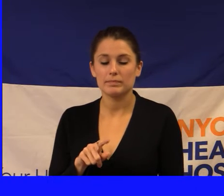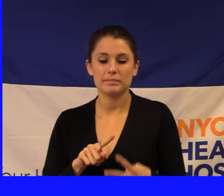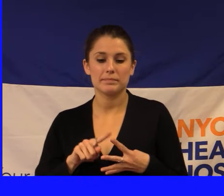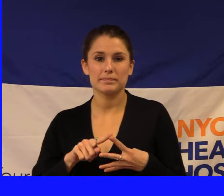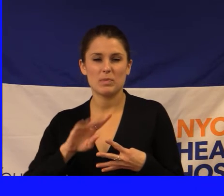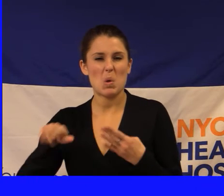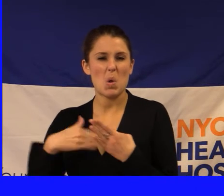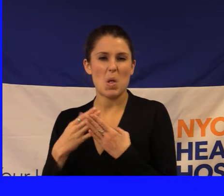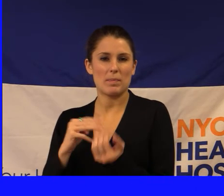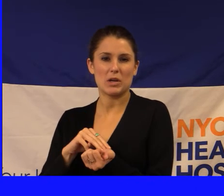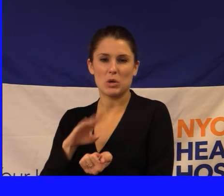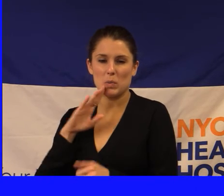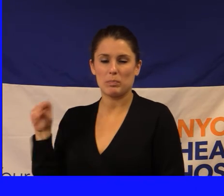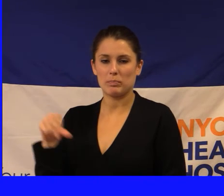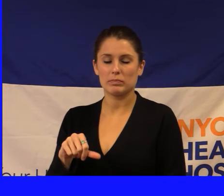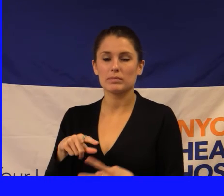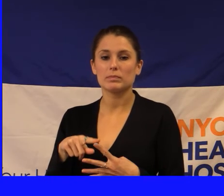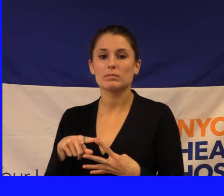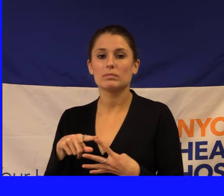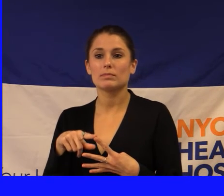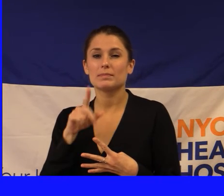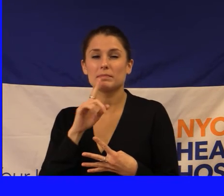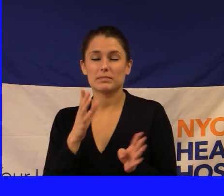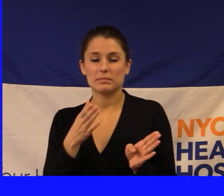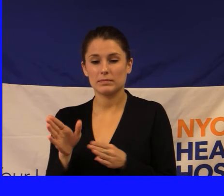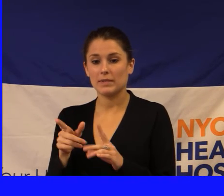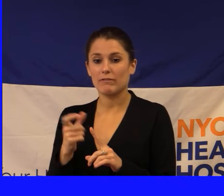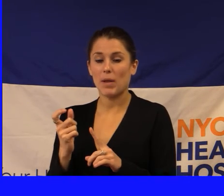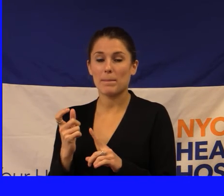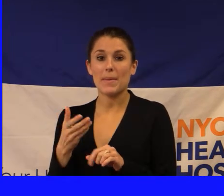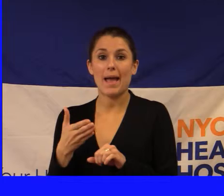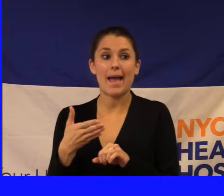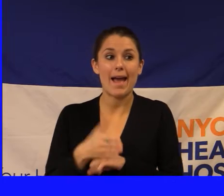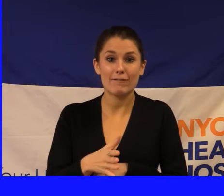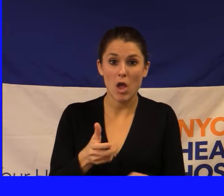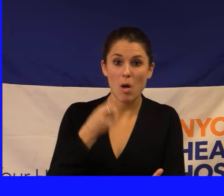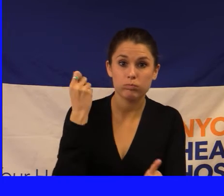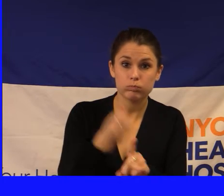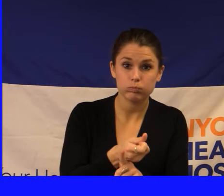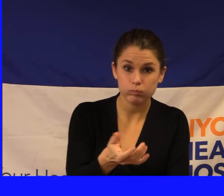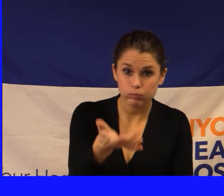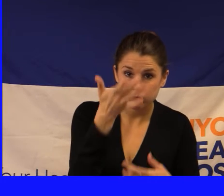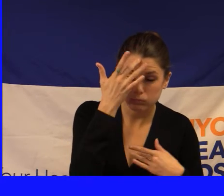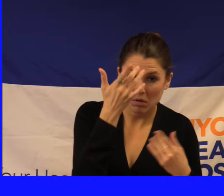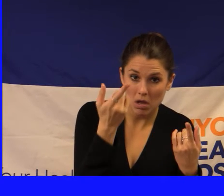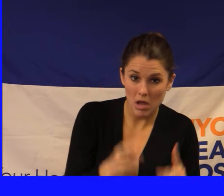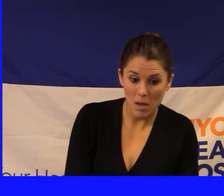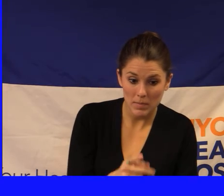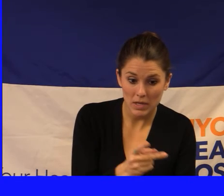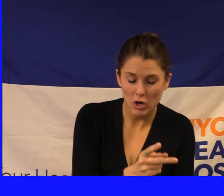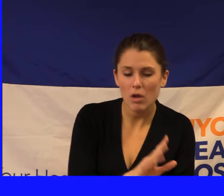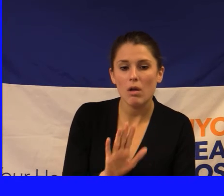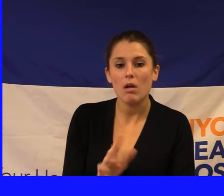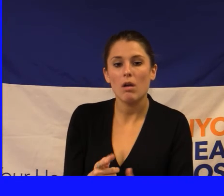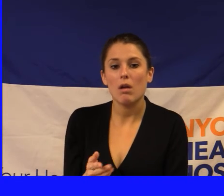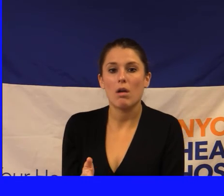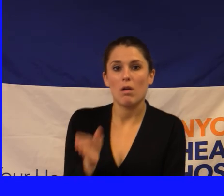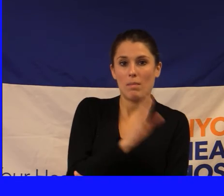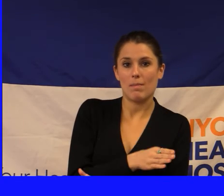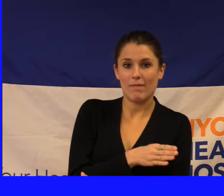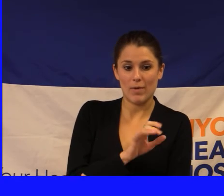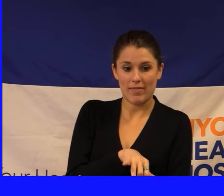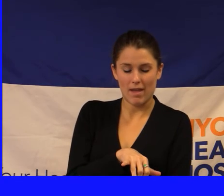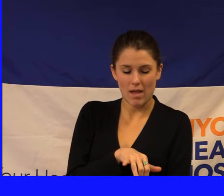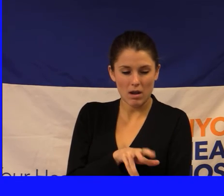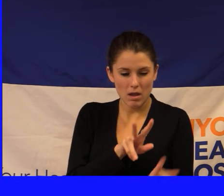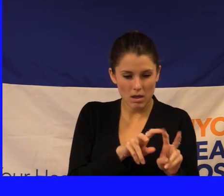really moves away from reactive care, but tries to see what is this patient at risks for. It